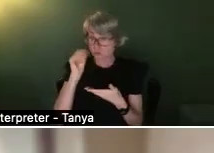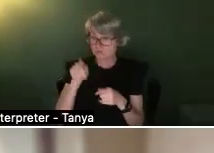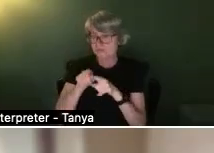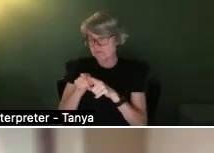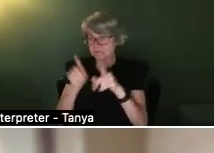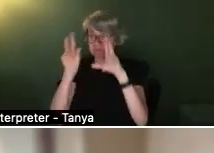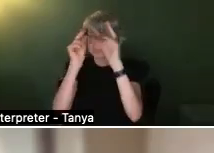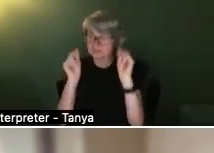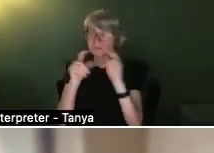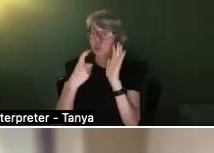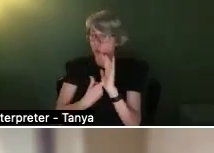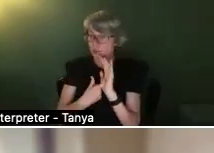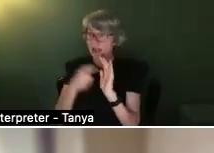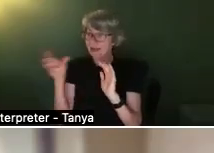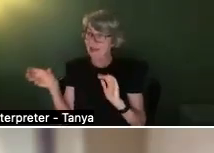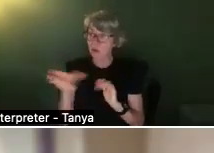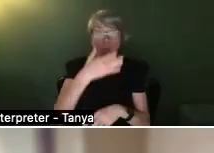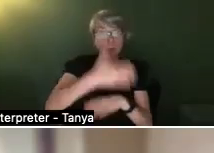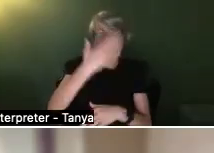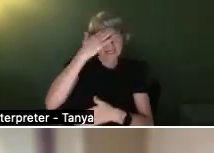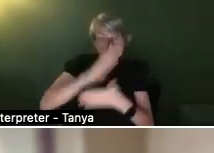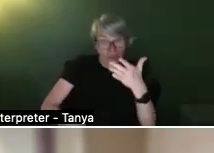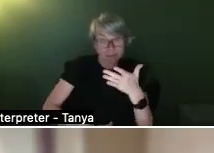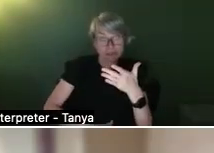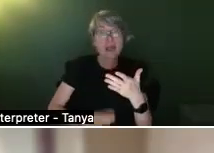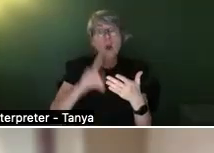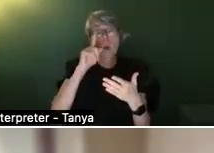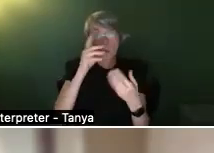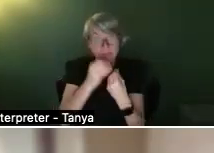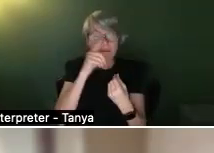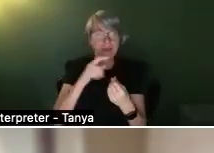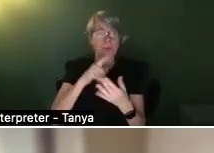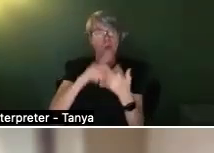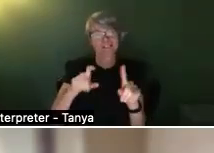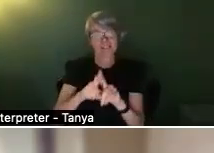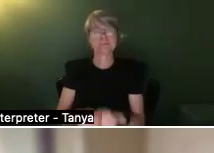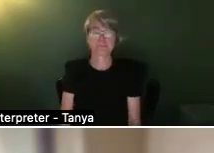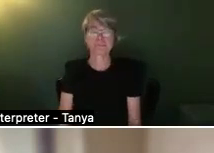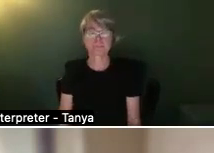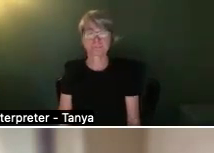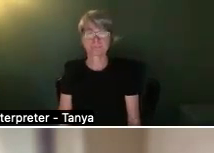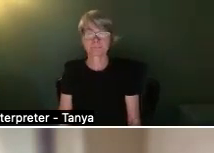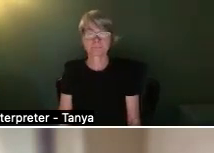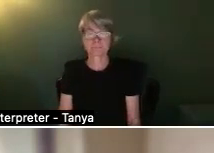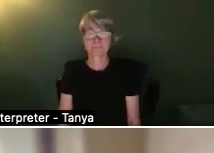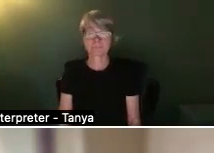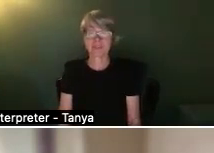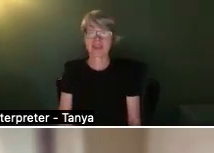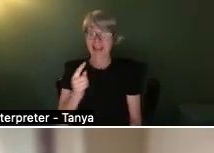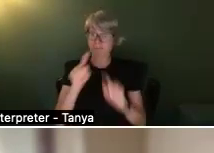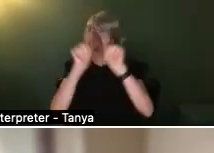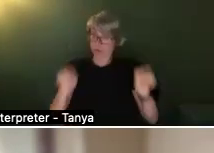that allow direct contact with people with intellectual disability. One of the framework resources is an information sheet about